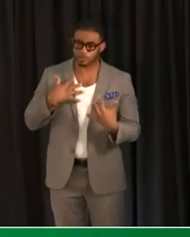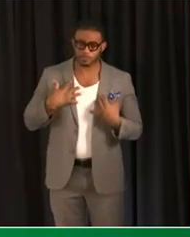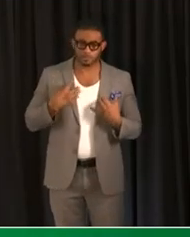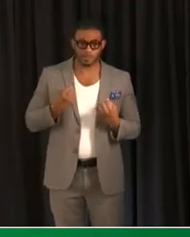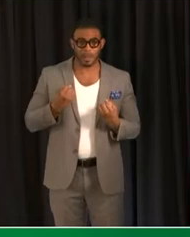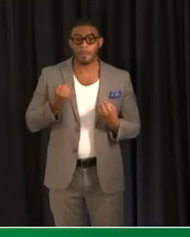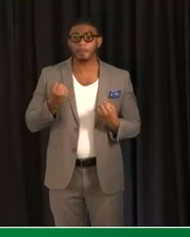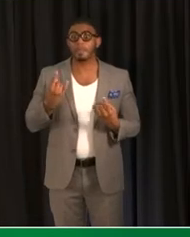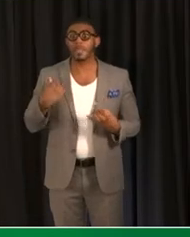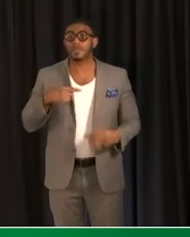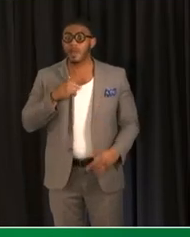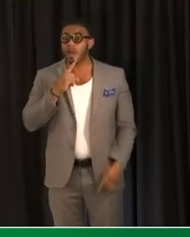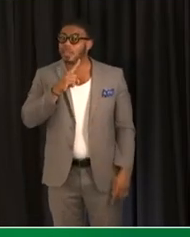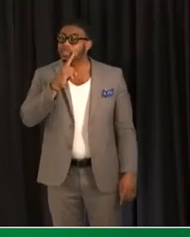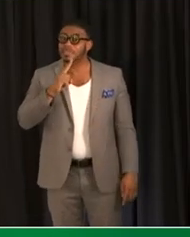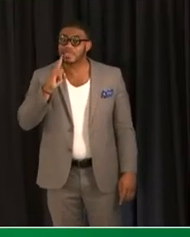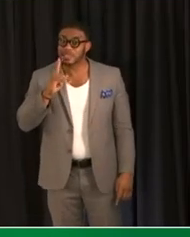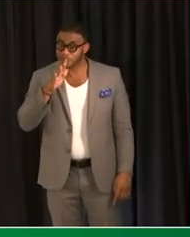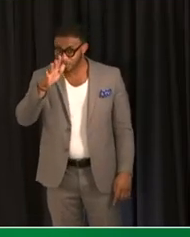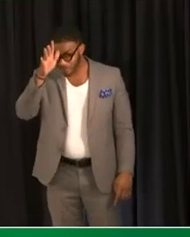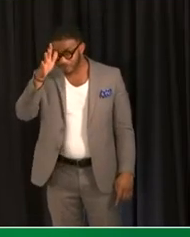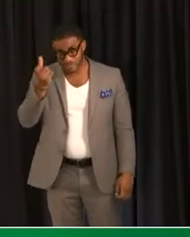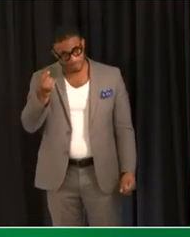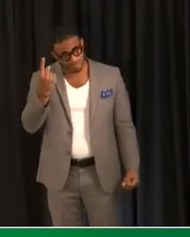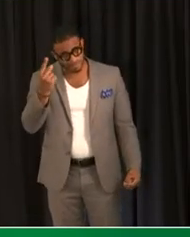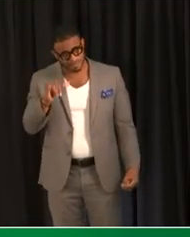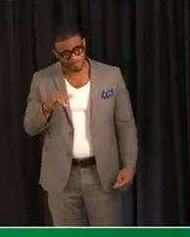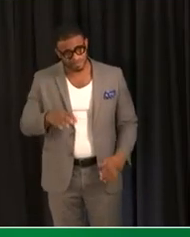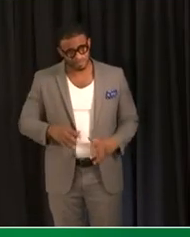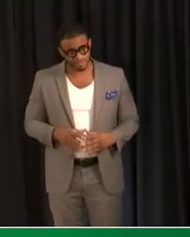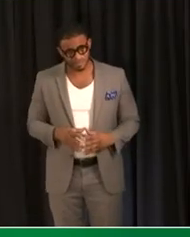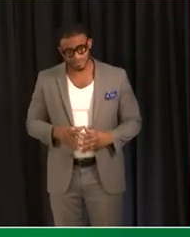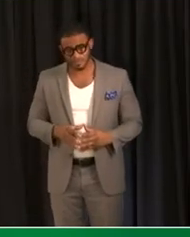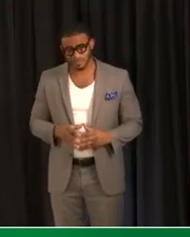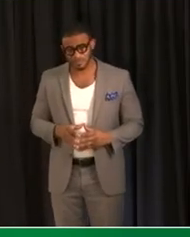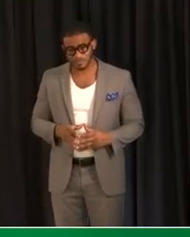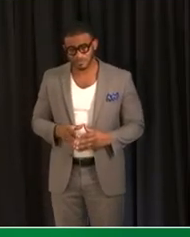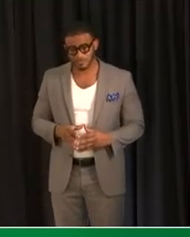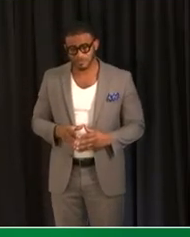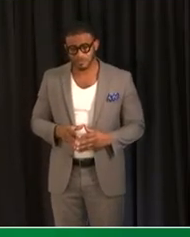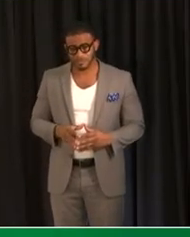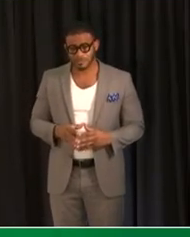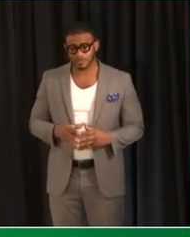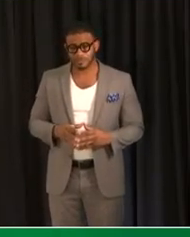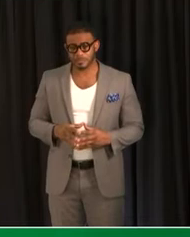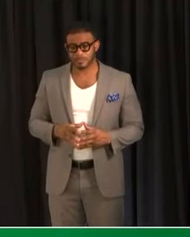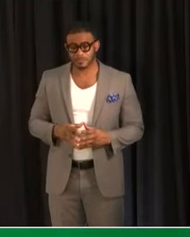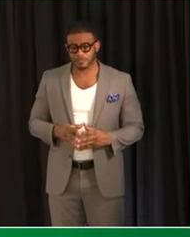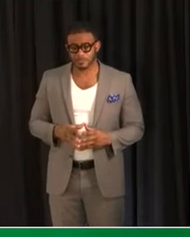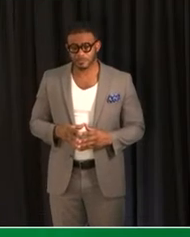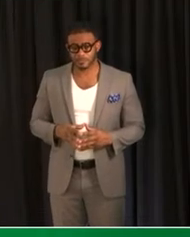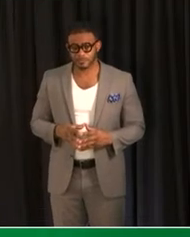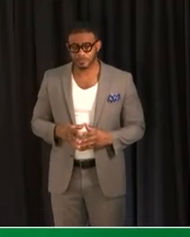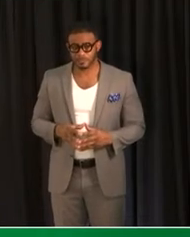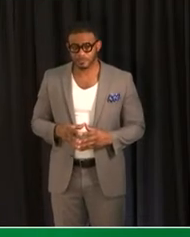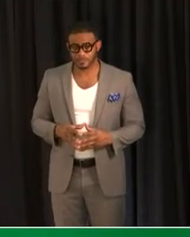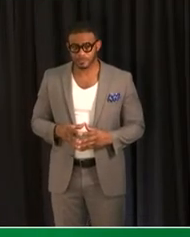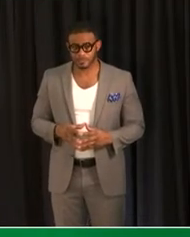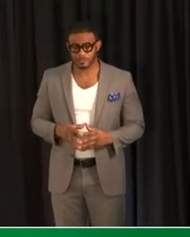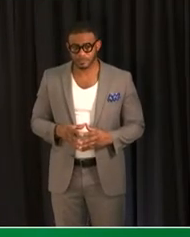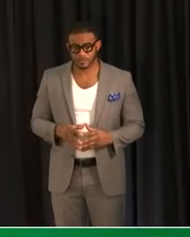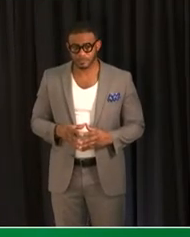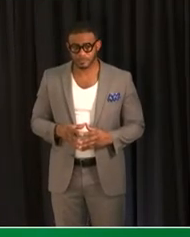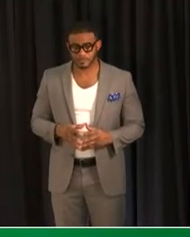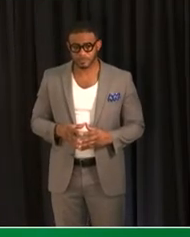are maybe single mothers, single parents. Y eso nos hace más fuertes. Entonces, el consejo que yo le daría a las mujeres es que